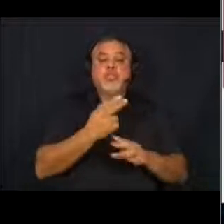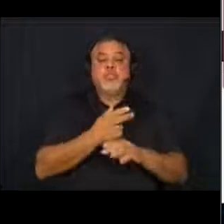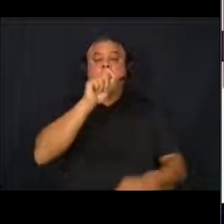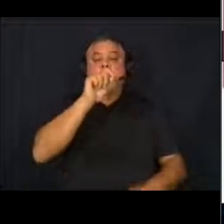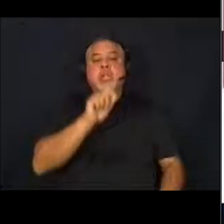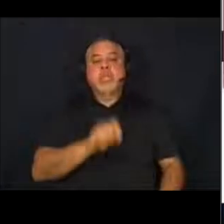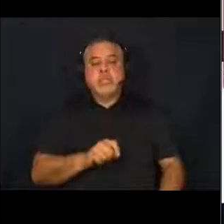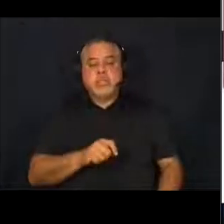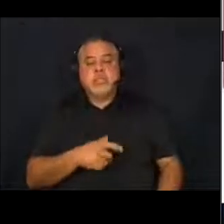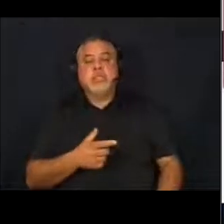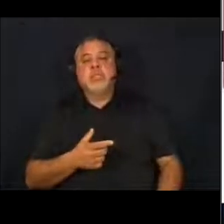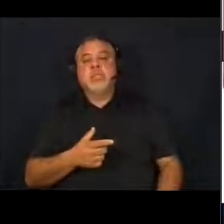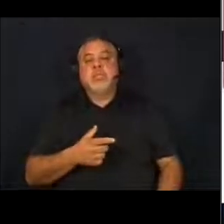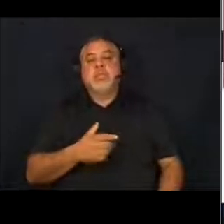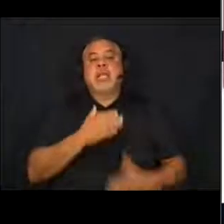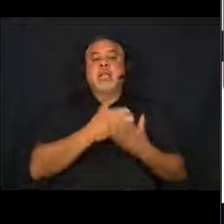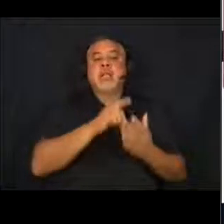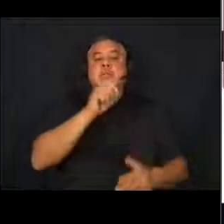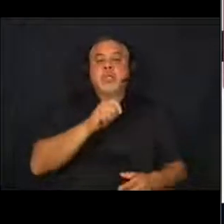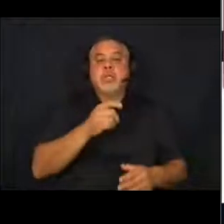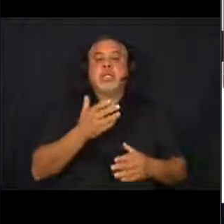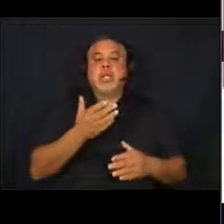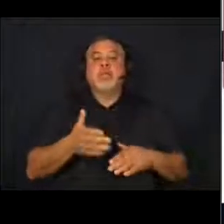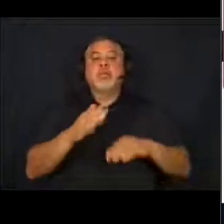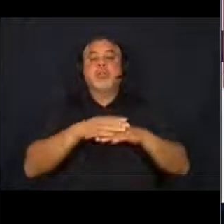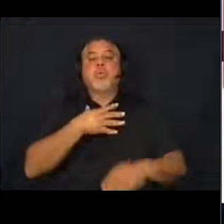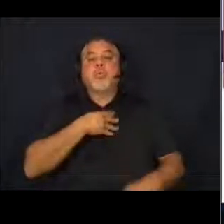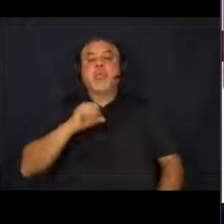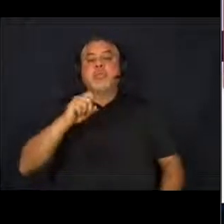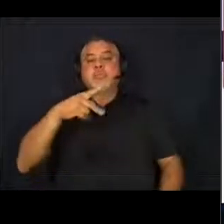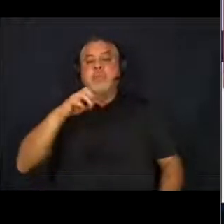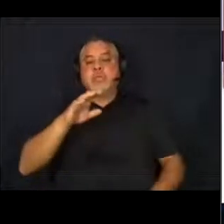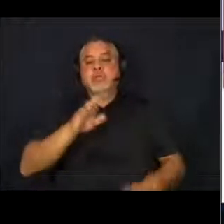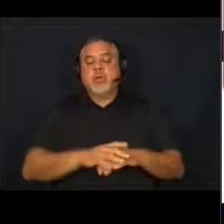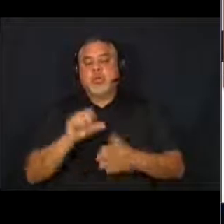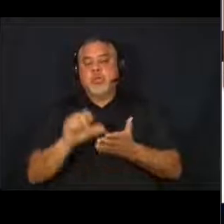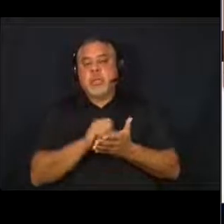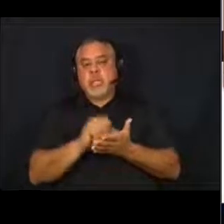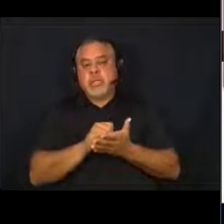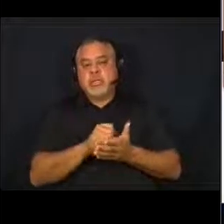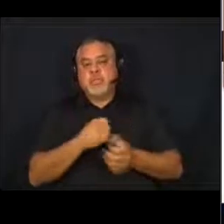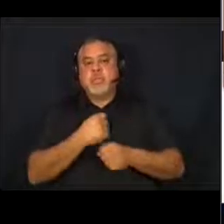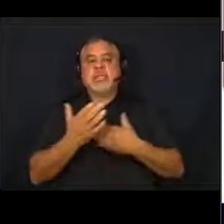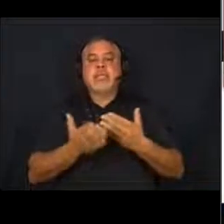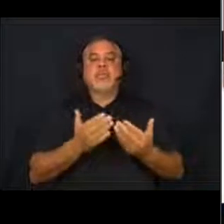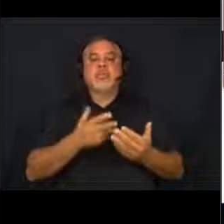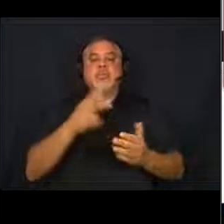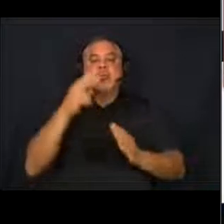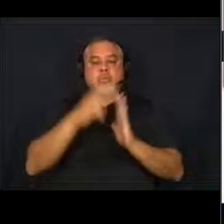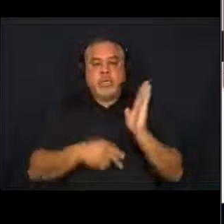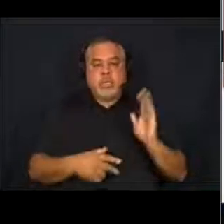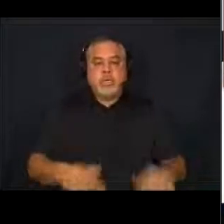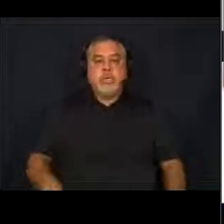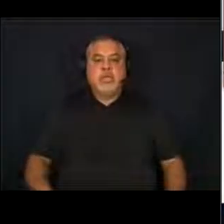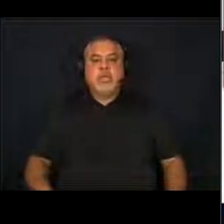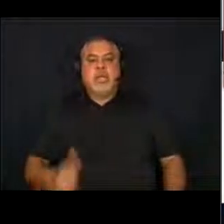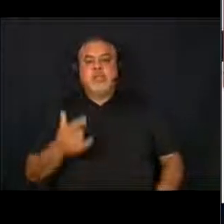and lists also increases white space on the page, which increases readability. So how does this